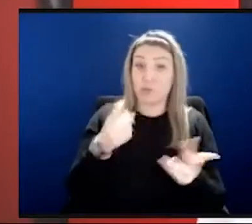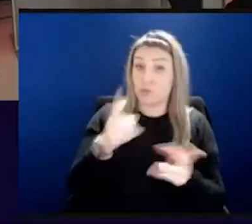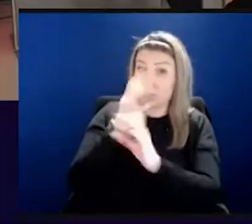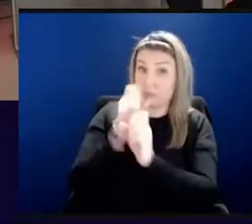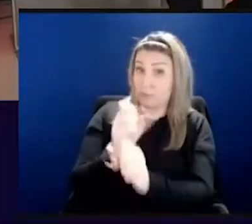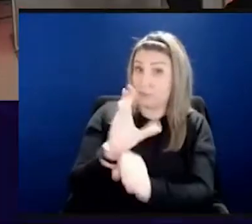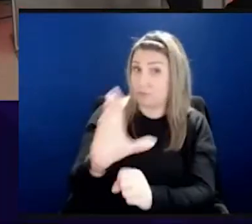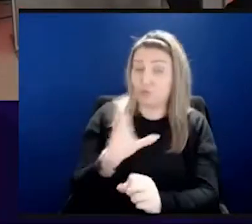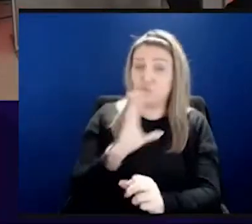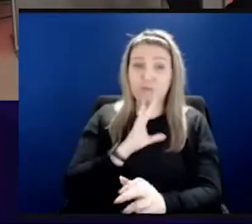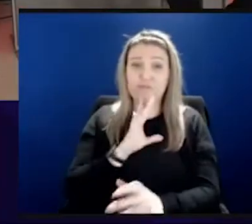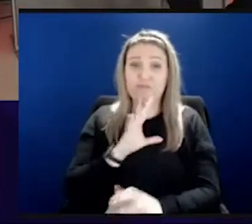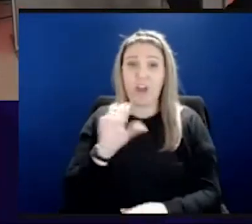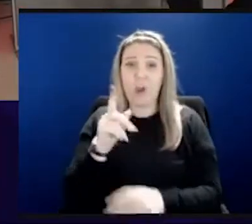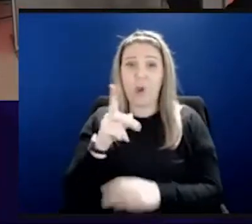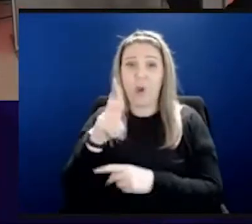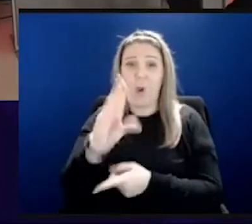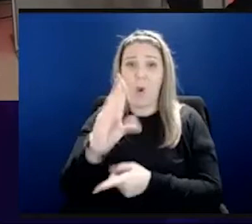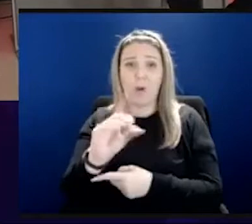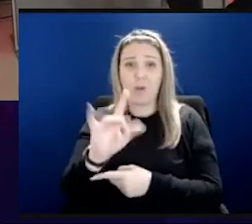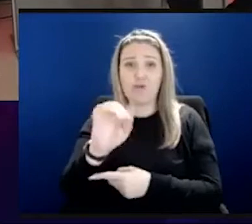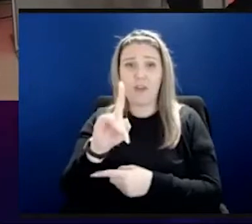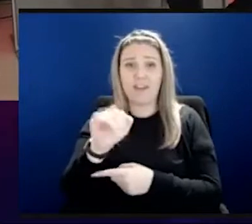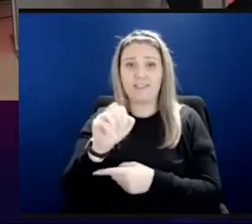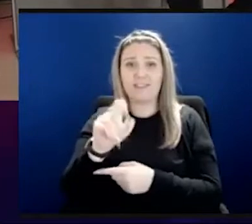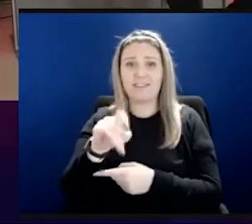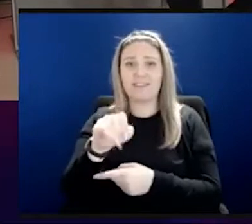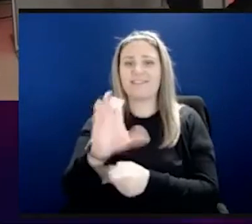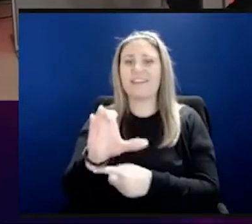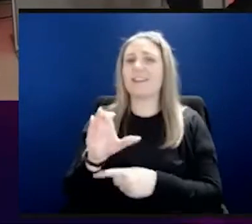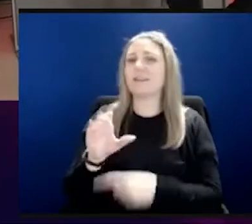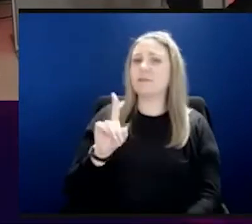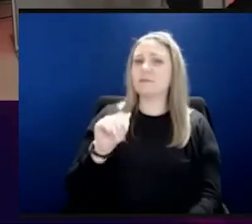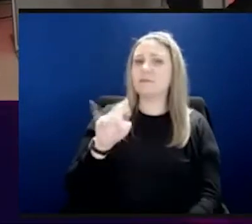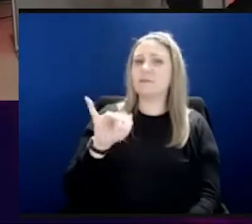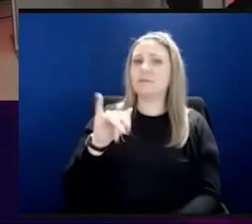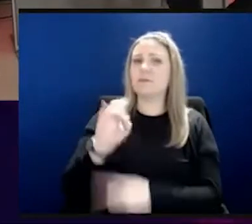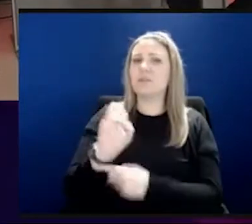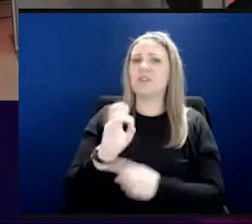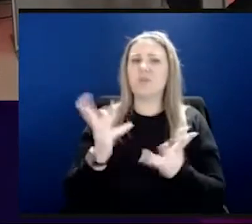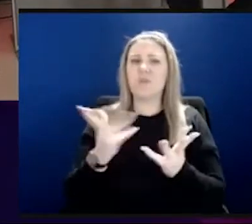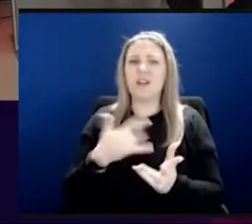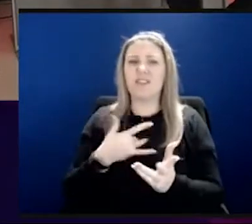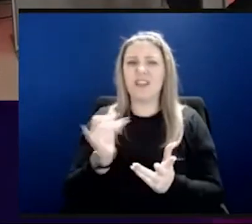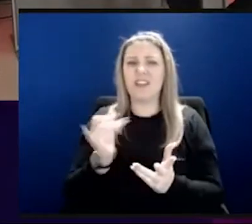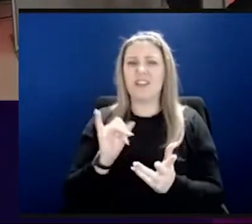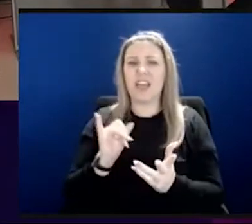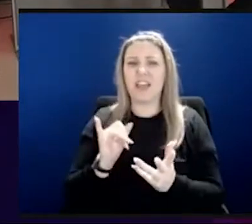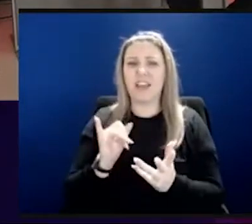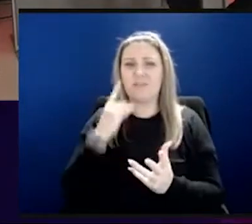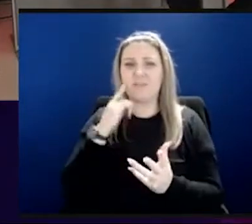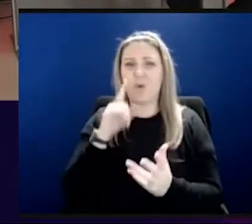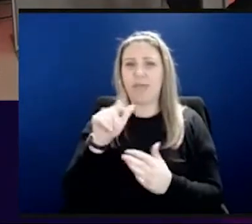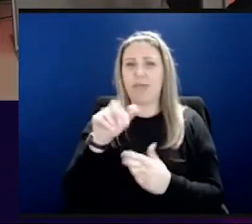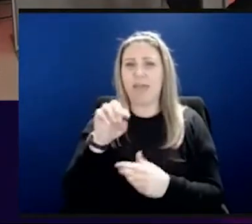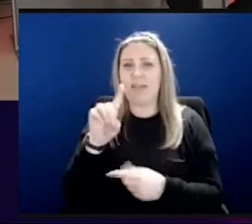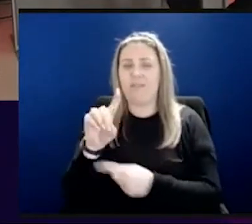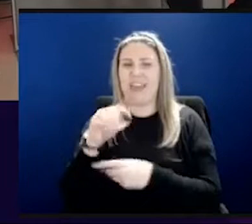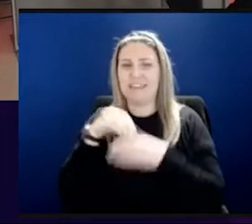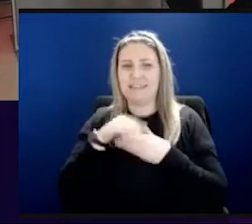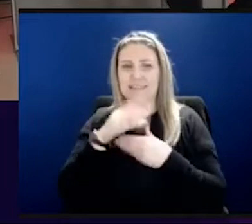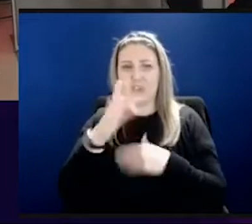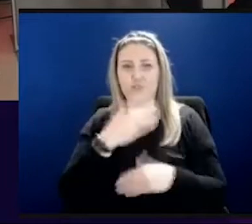Cardiothoracic. Denise has a question for Garen. Can you ask Garen what it felt like to have the LVAD inside him?